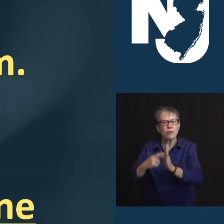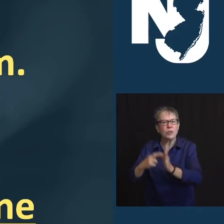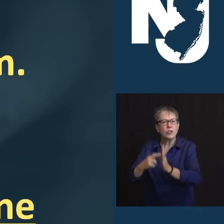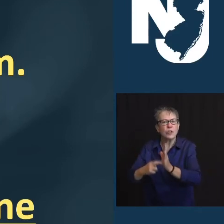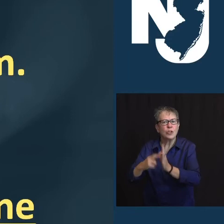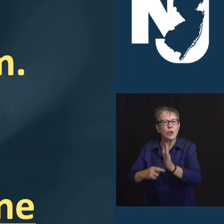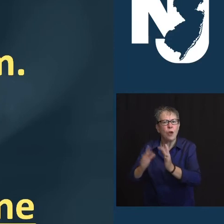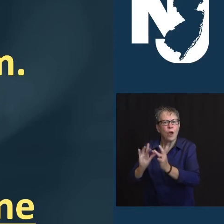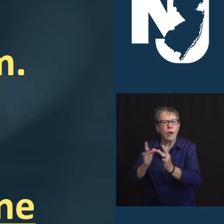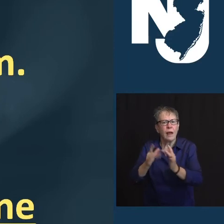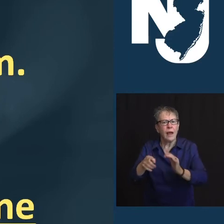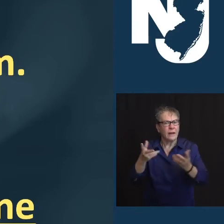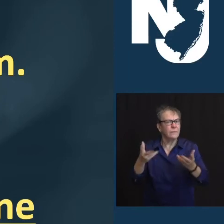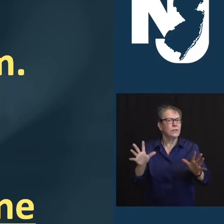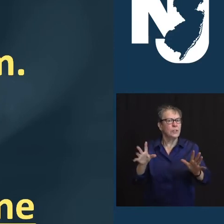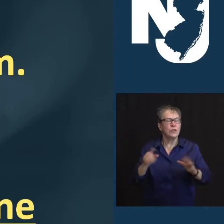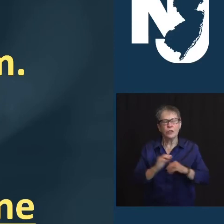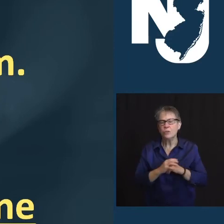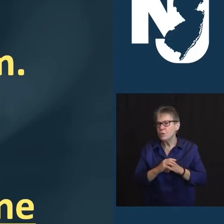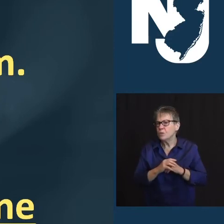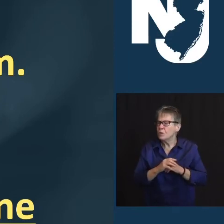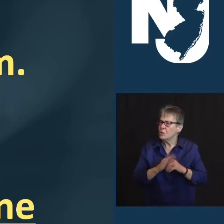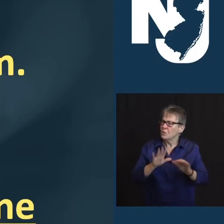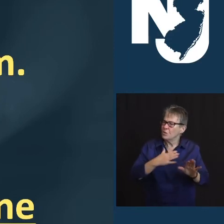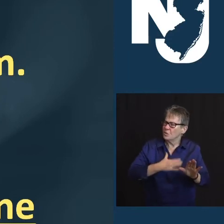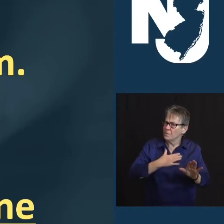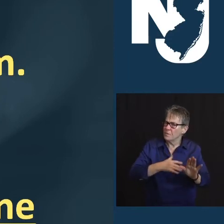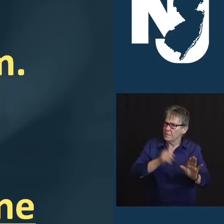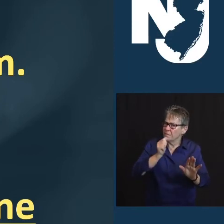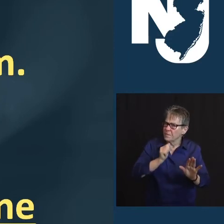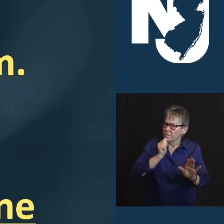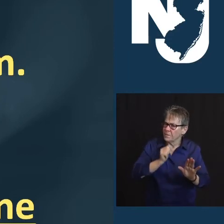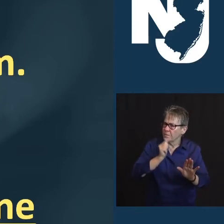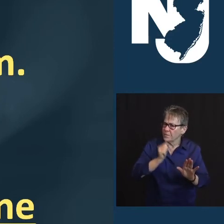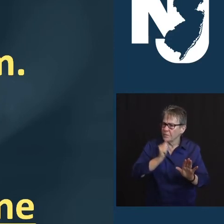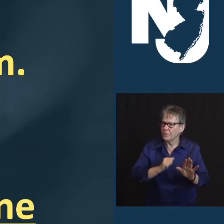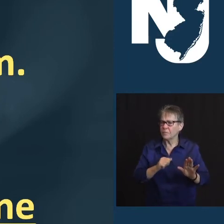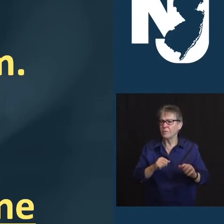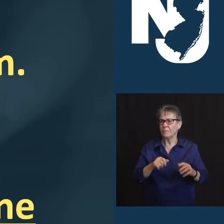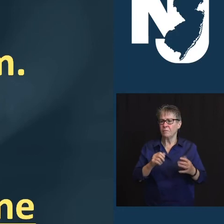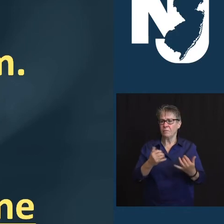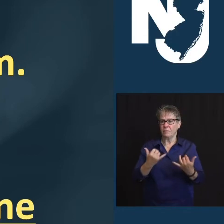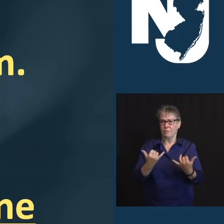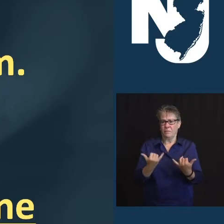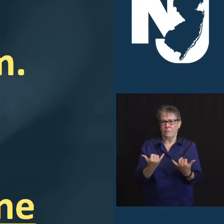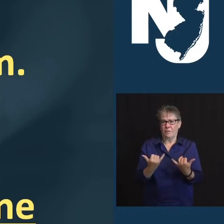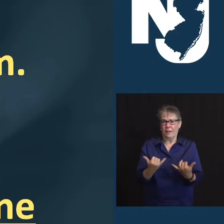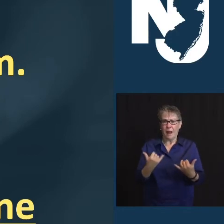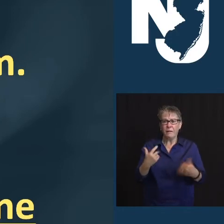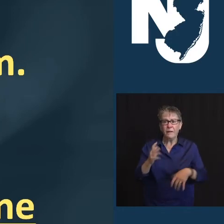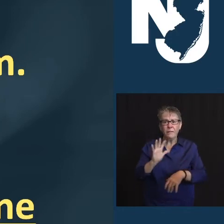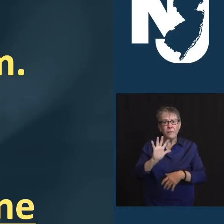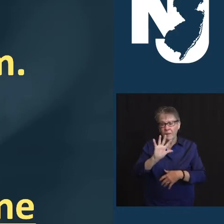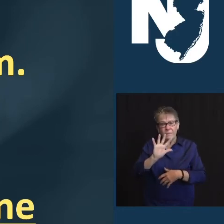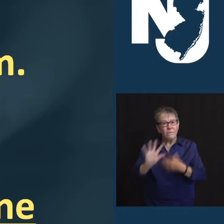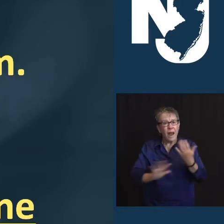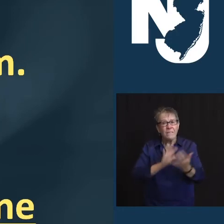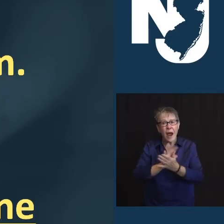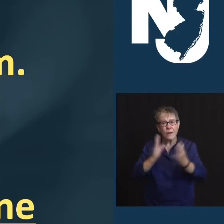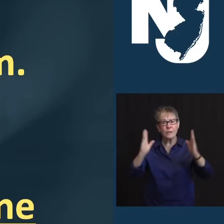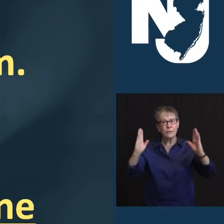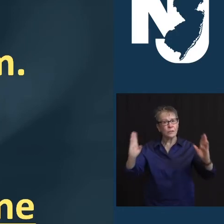phone as we sit here at 1 o'clock today in the first 5 hours of its operation. I'm told over 500, if not more.